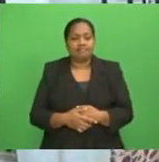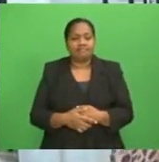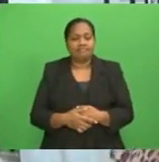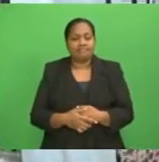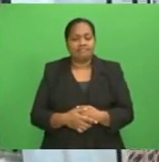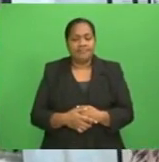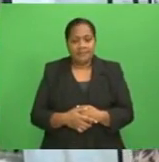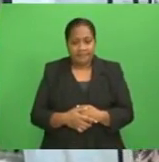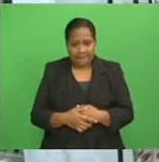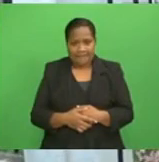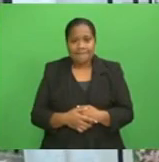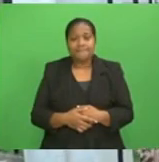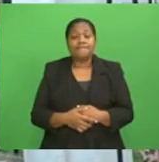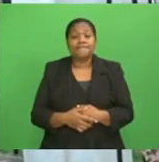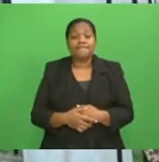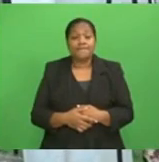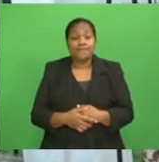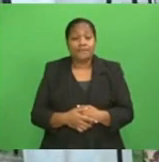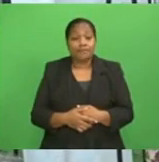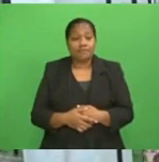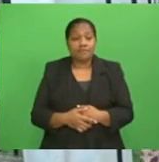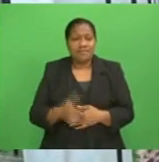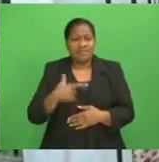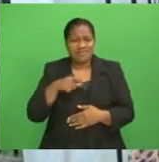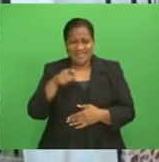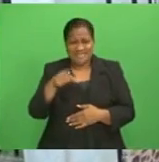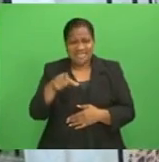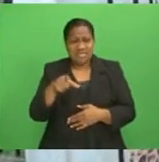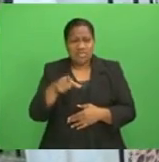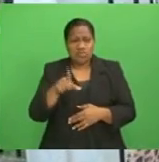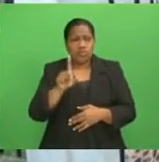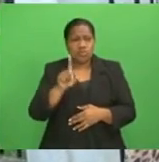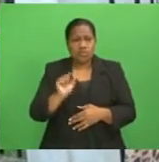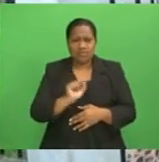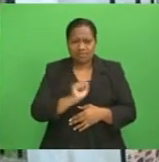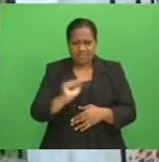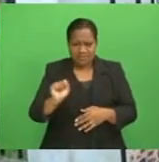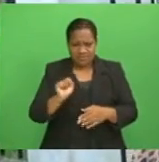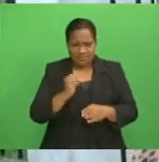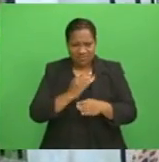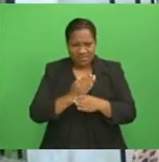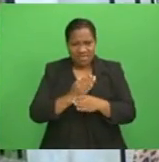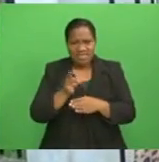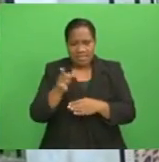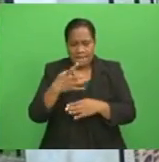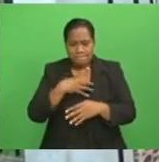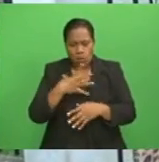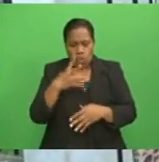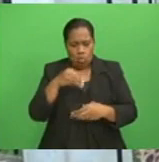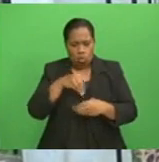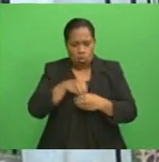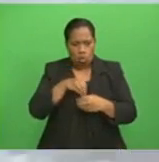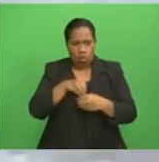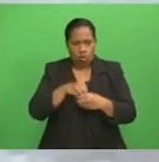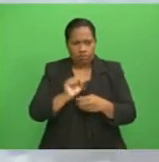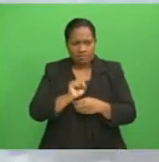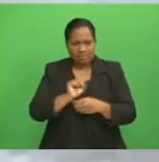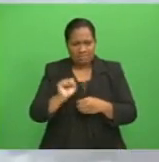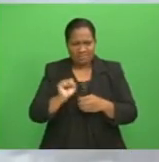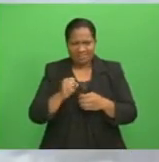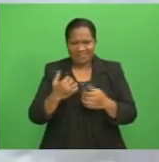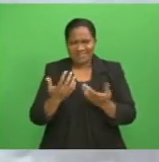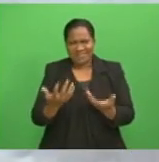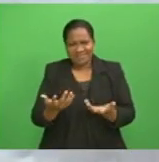they have to be with, especially when they are doing their group work, they will be more involved in their social life. I